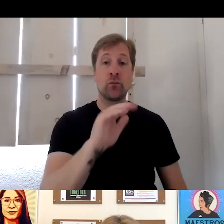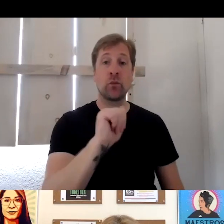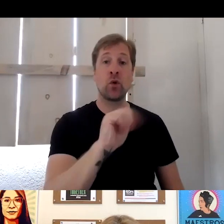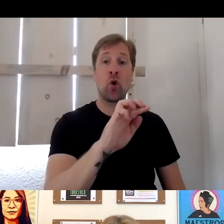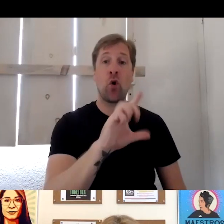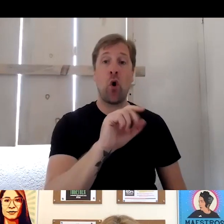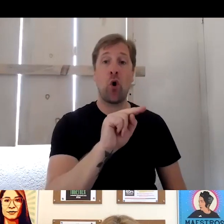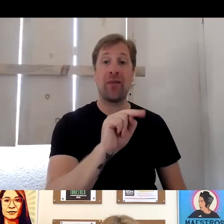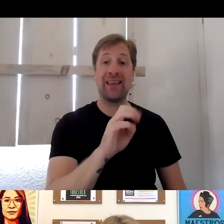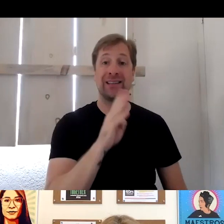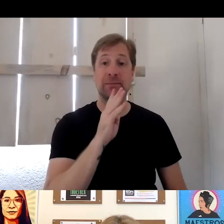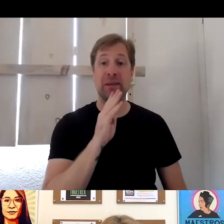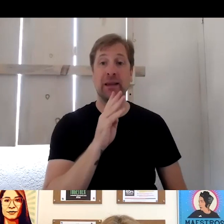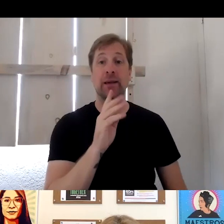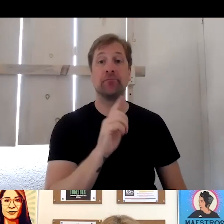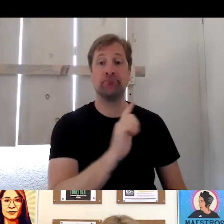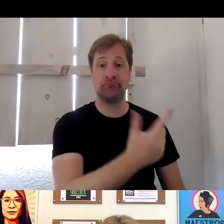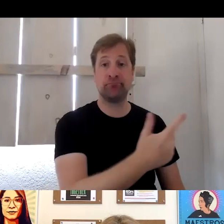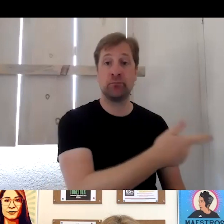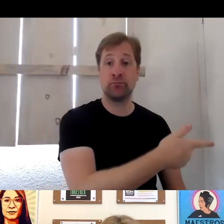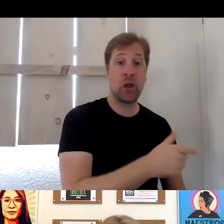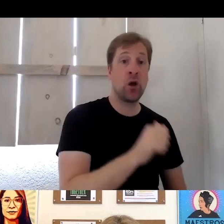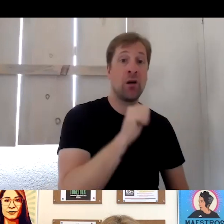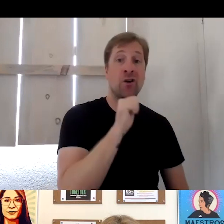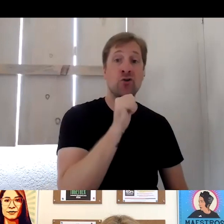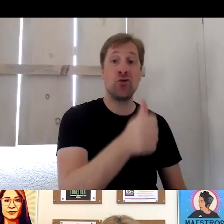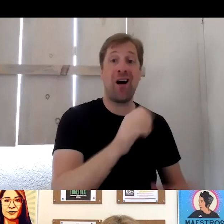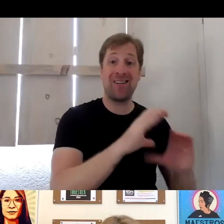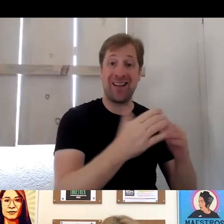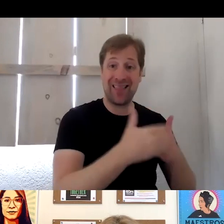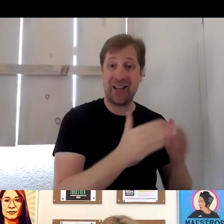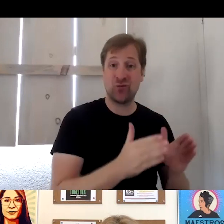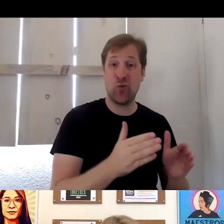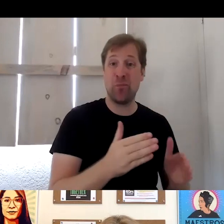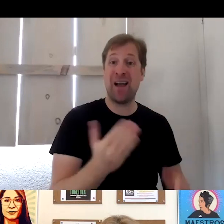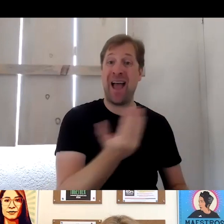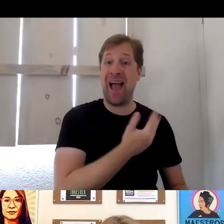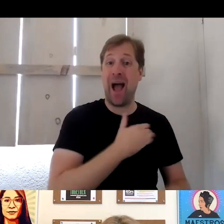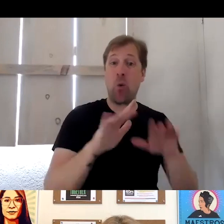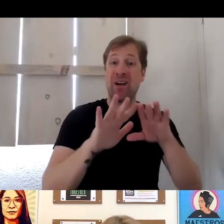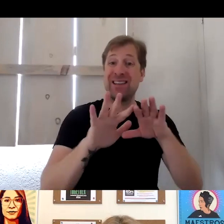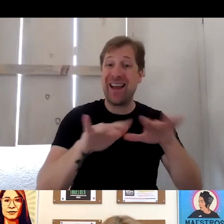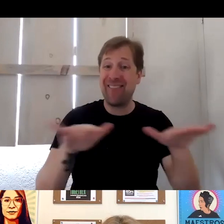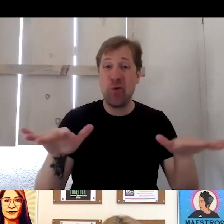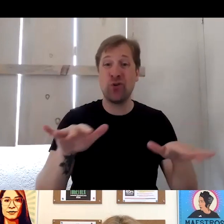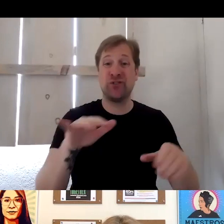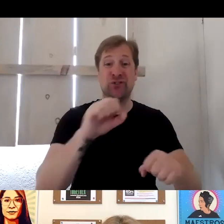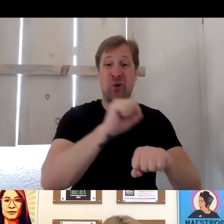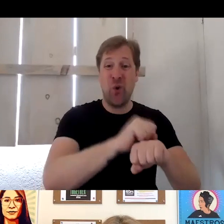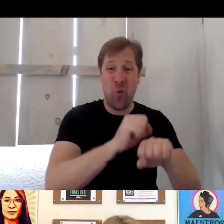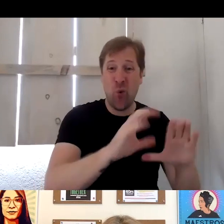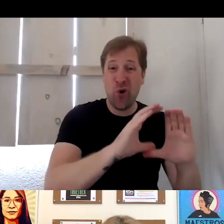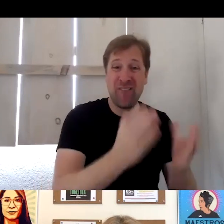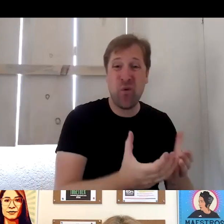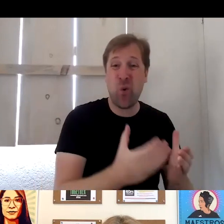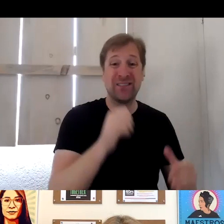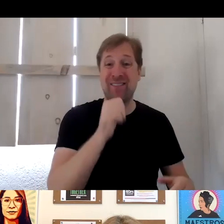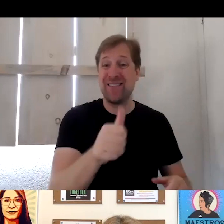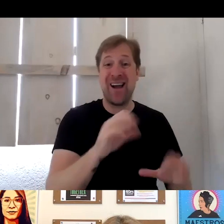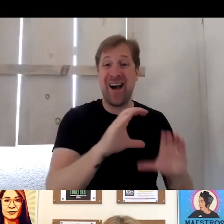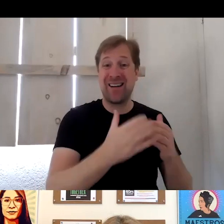Non-classroom. We have such a diverse workforce of non-classroom teachers. Everything from our